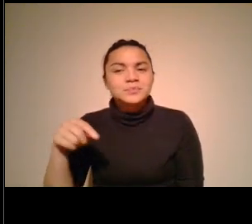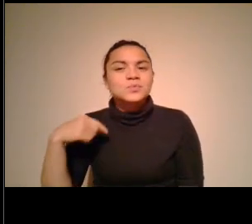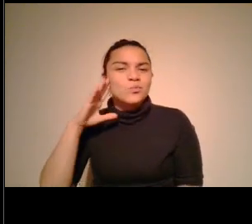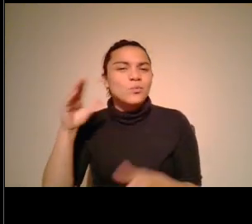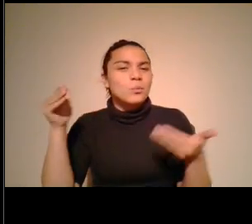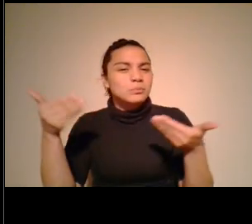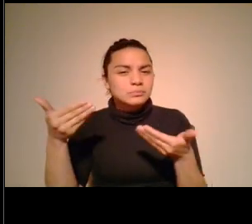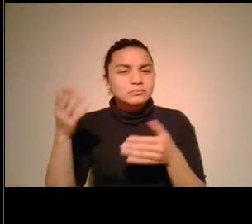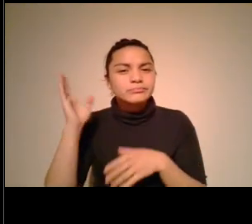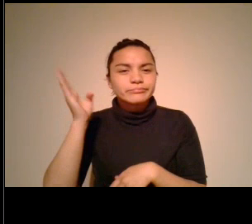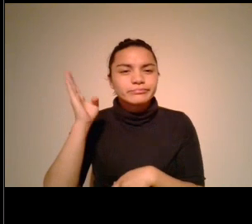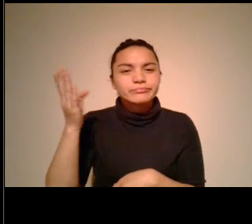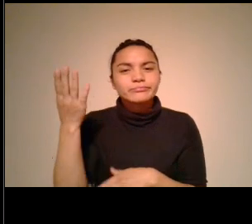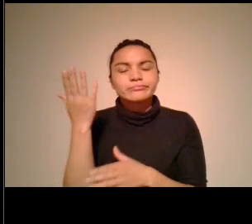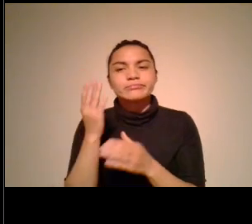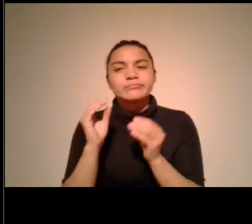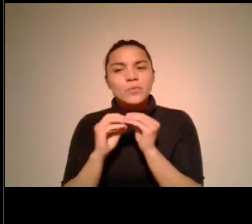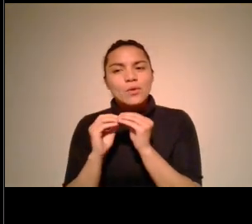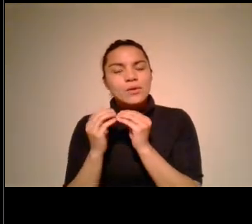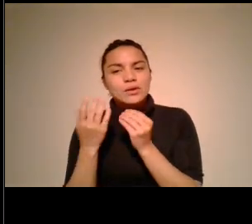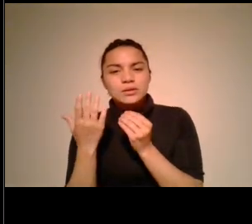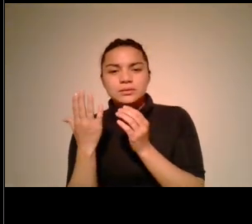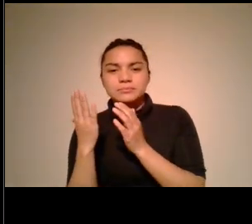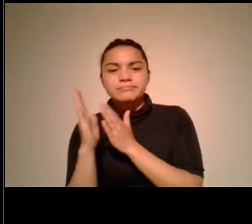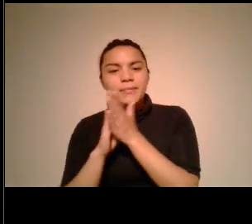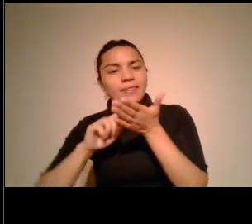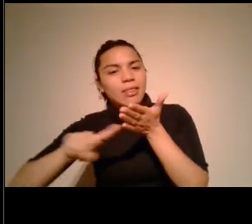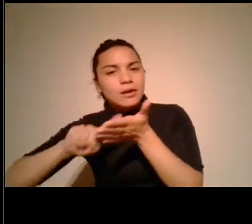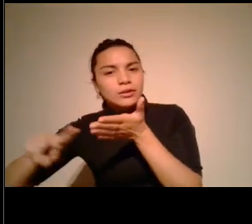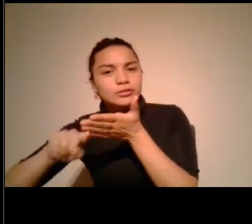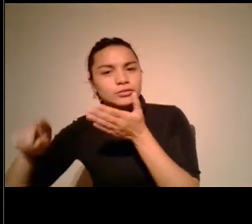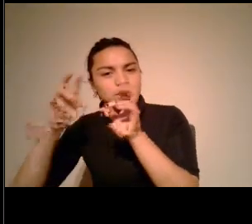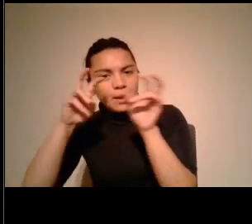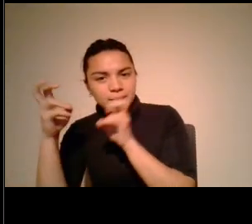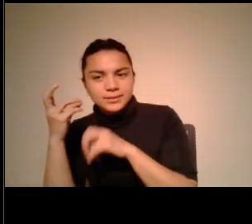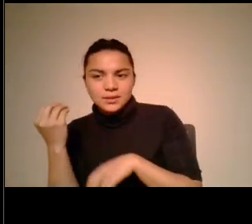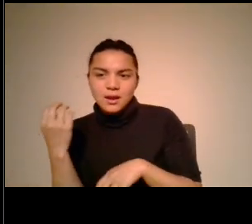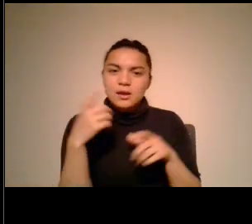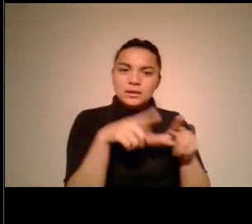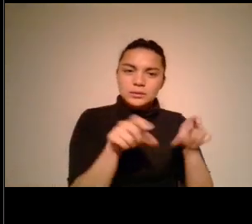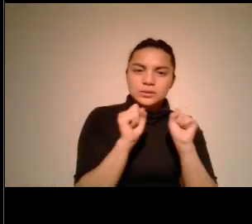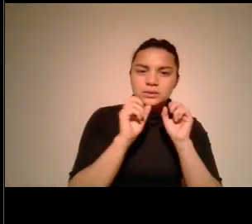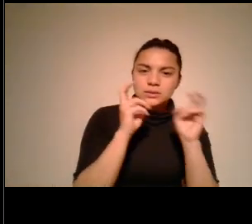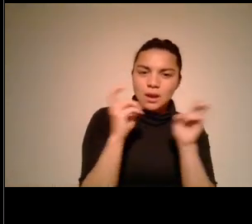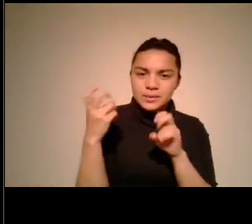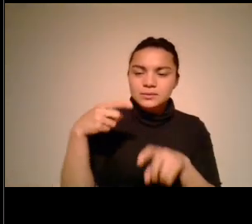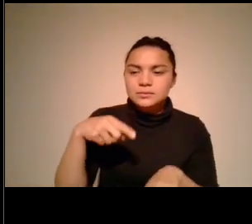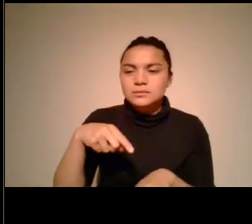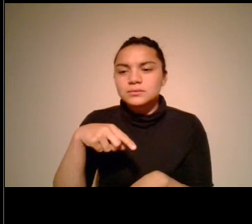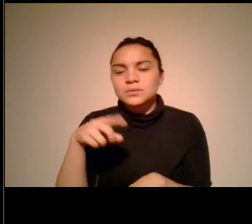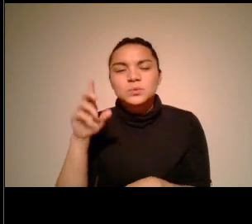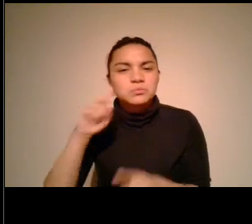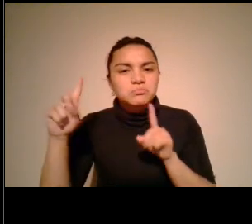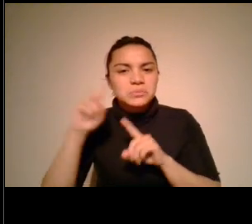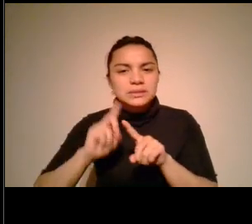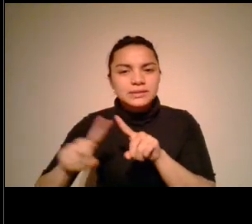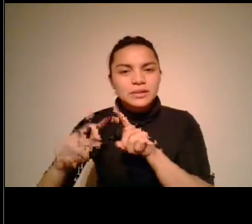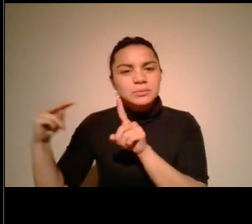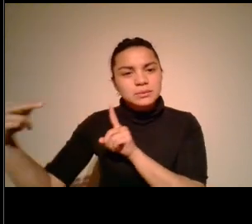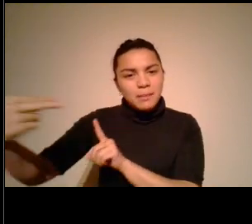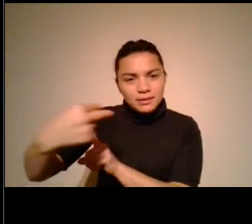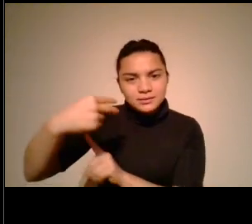formal methodological and theoretical topics. So we're going to be hearing about different perspectives in